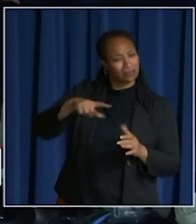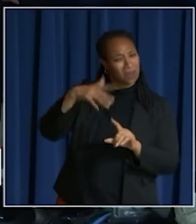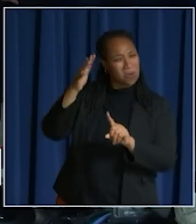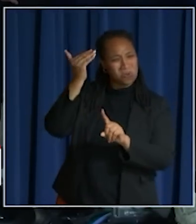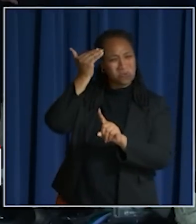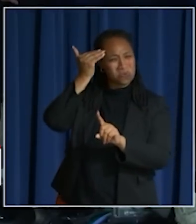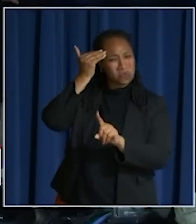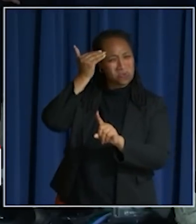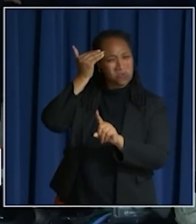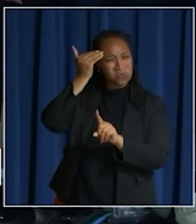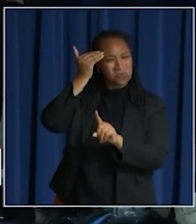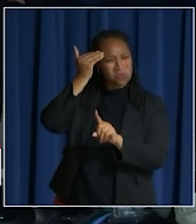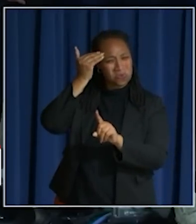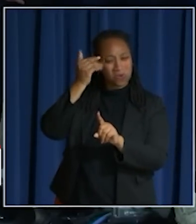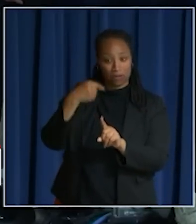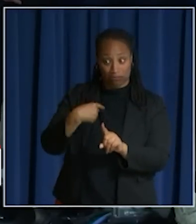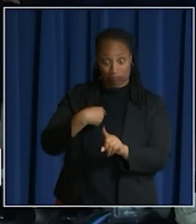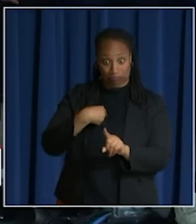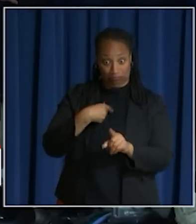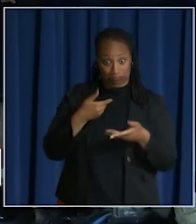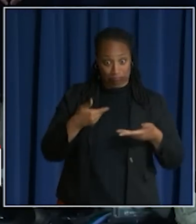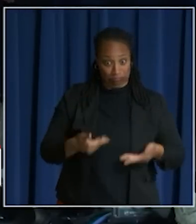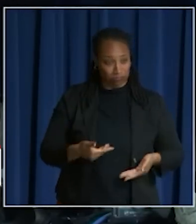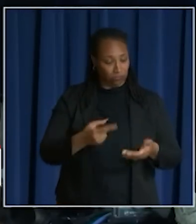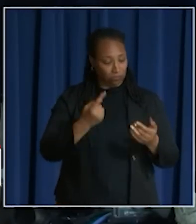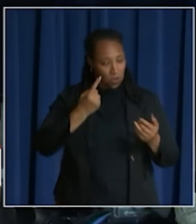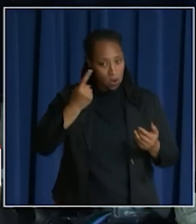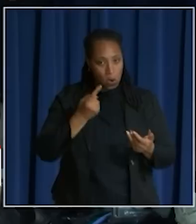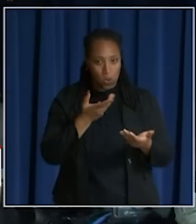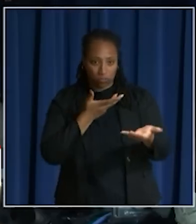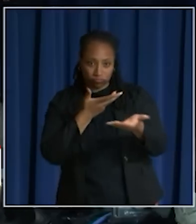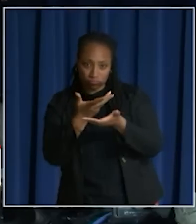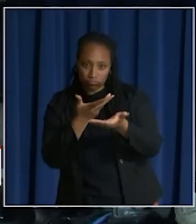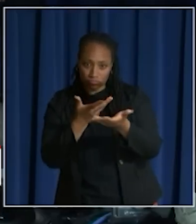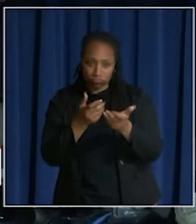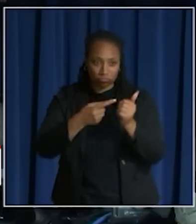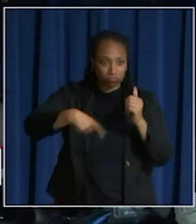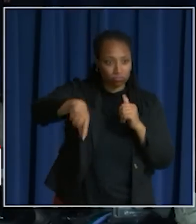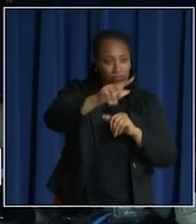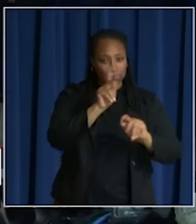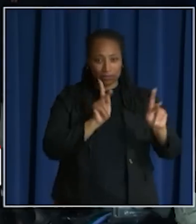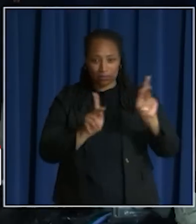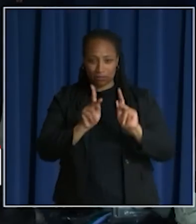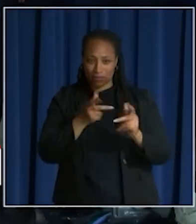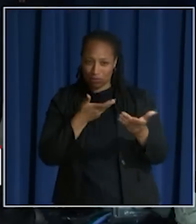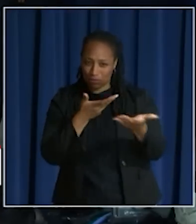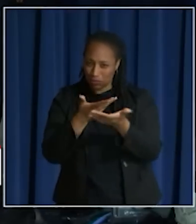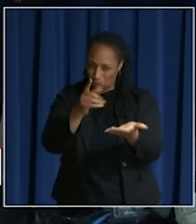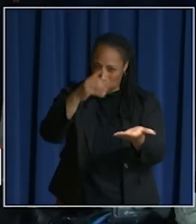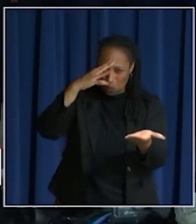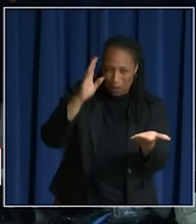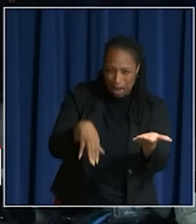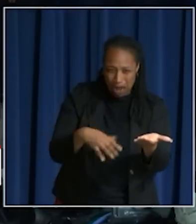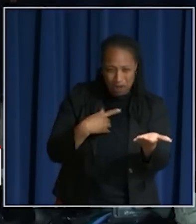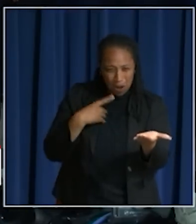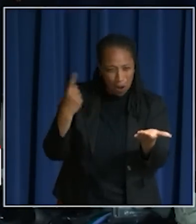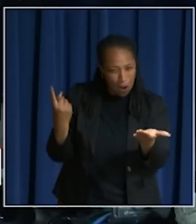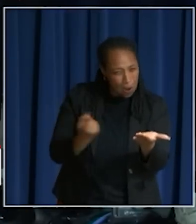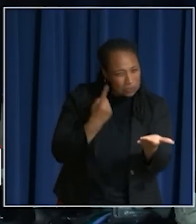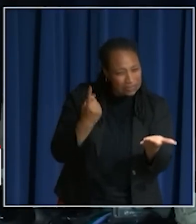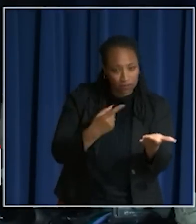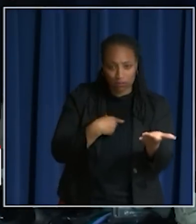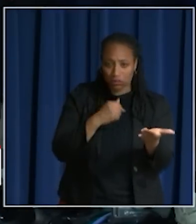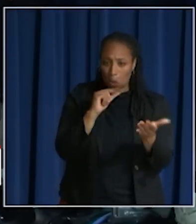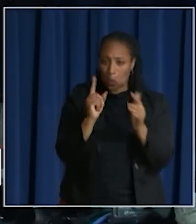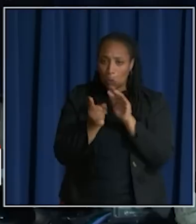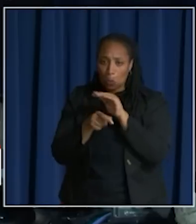speak to you all the time. So you should know that as well. And your question was, when I did